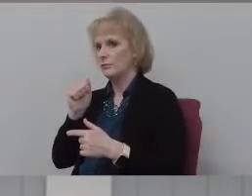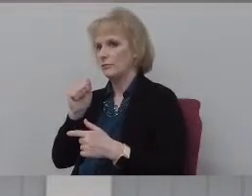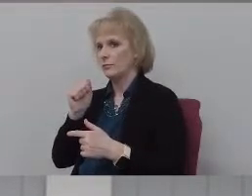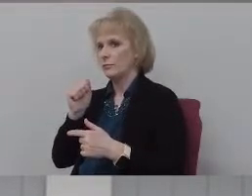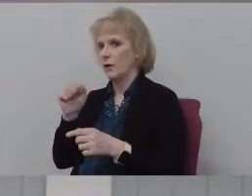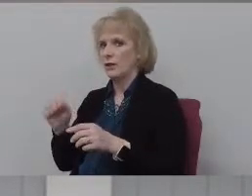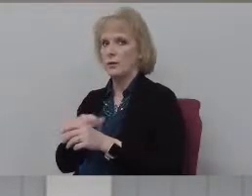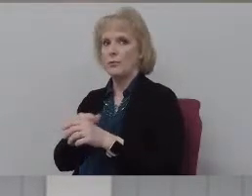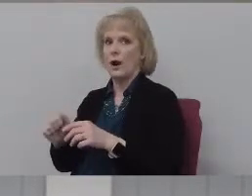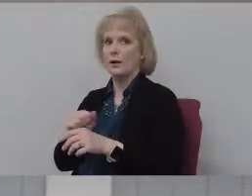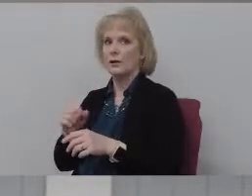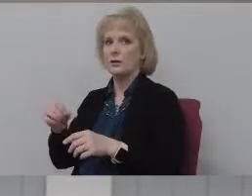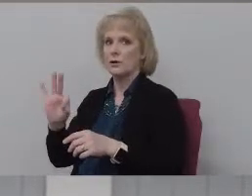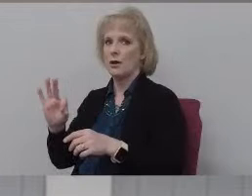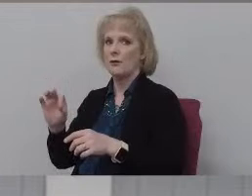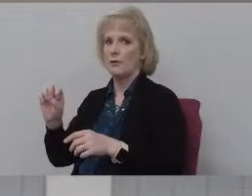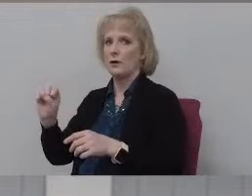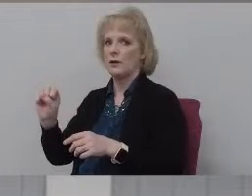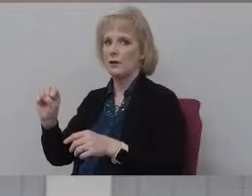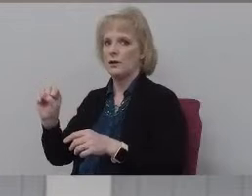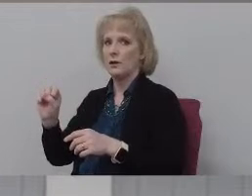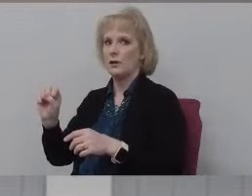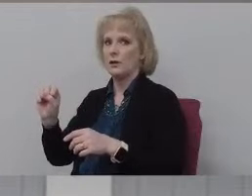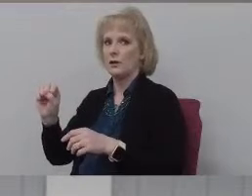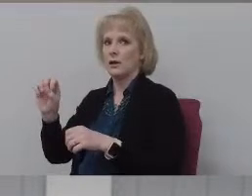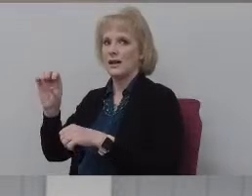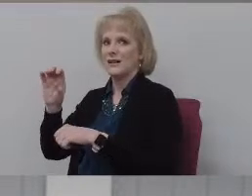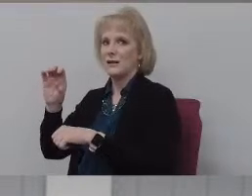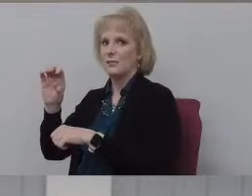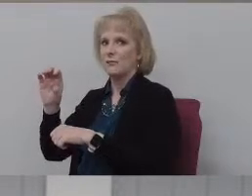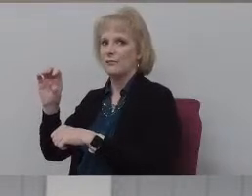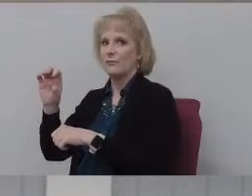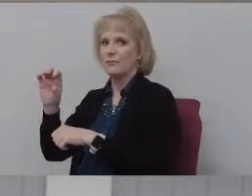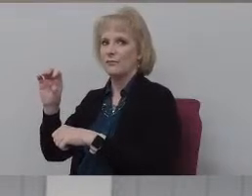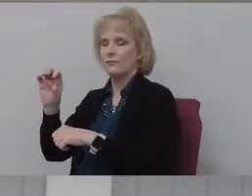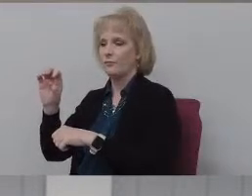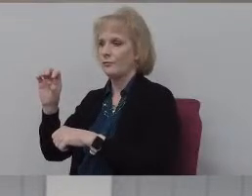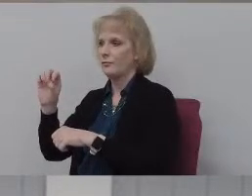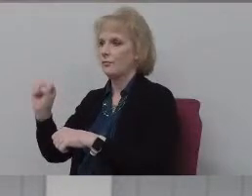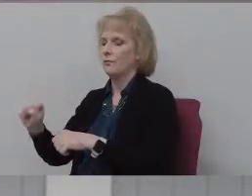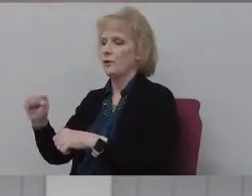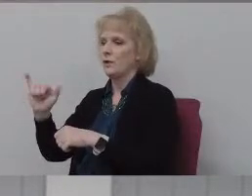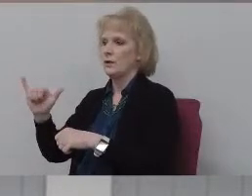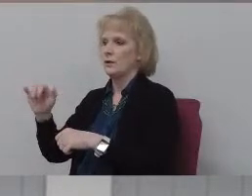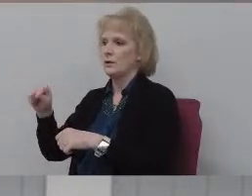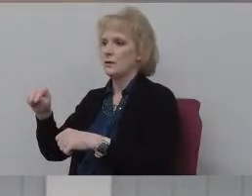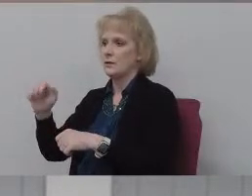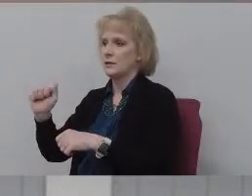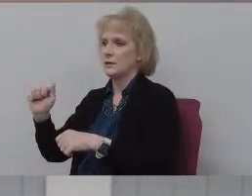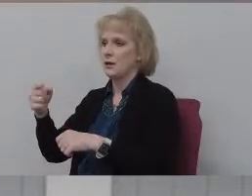the practice of synagogue had become just regular